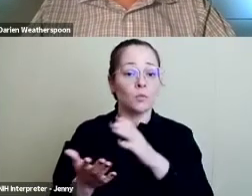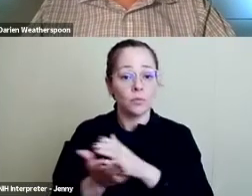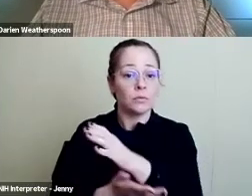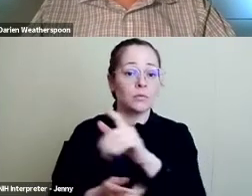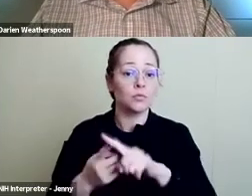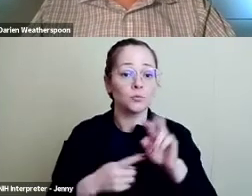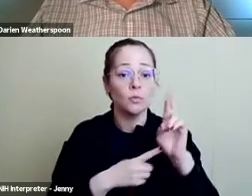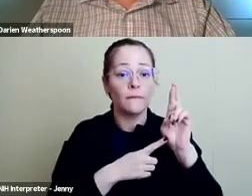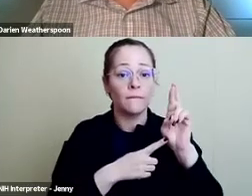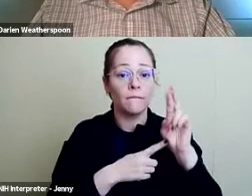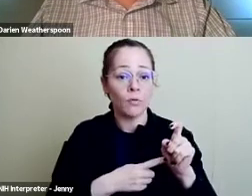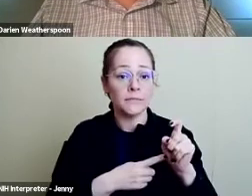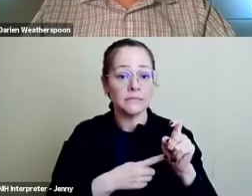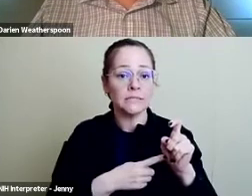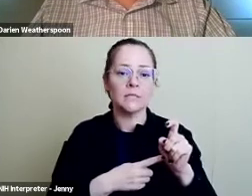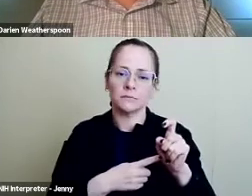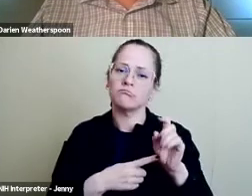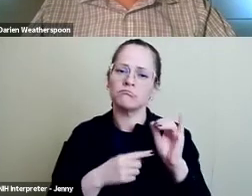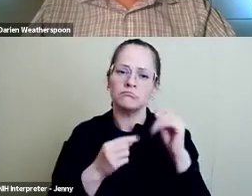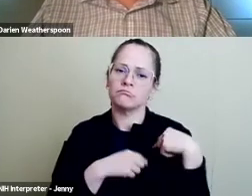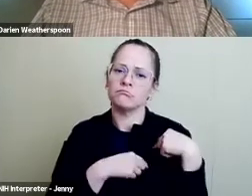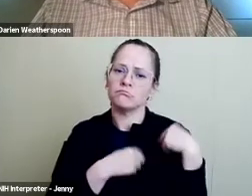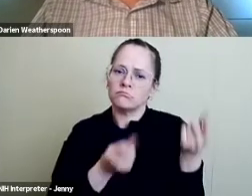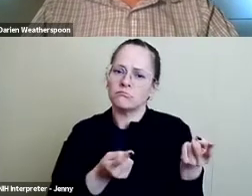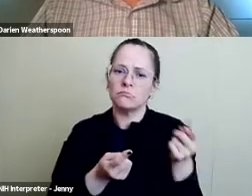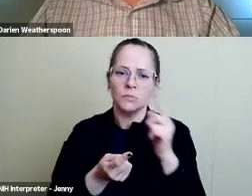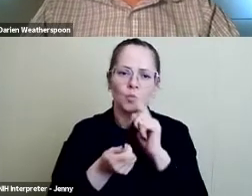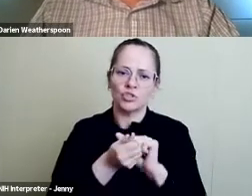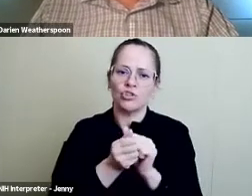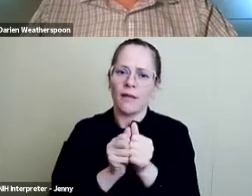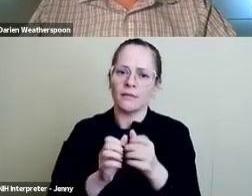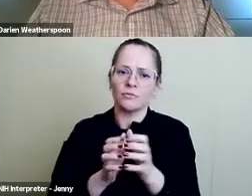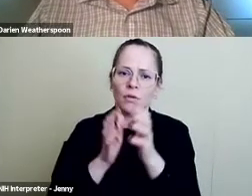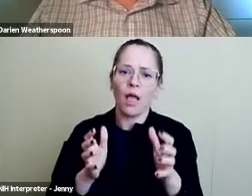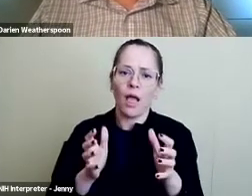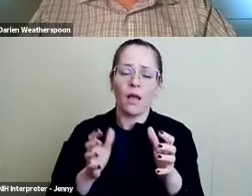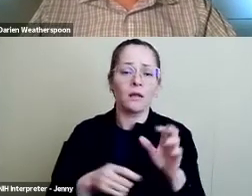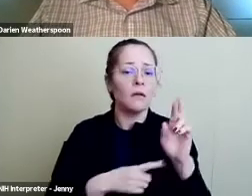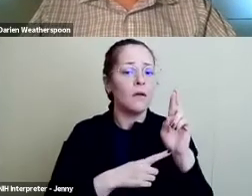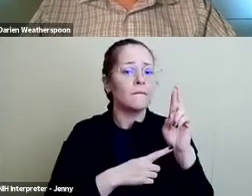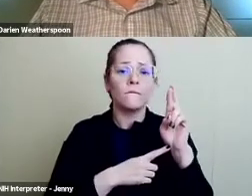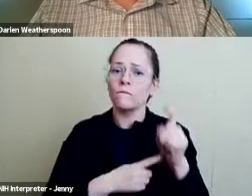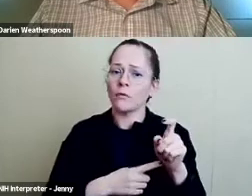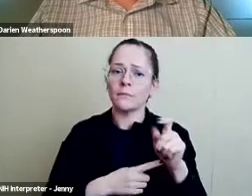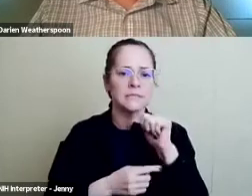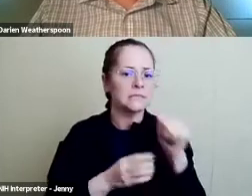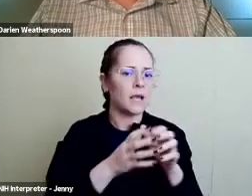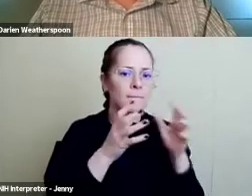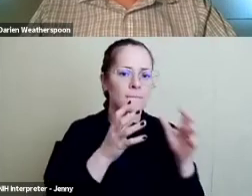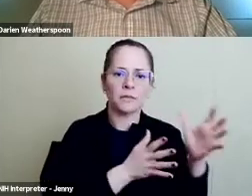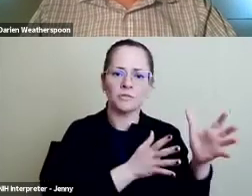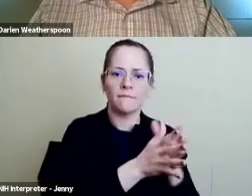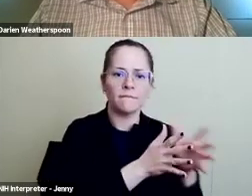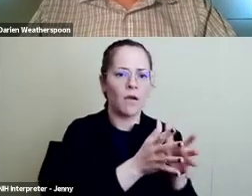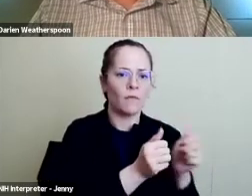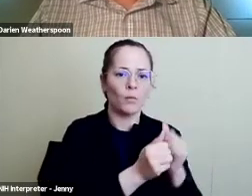it has changed over the last 20 years, where a pharmacist is less involved in basically